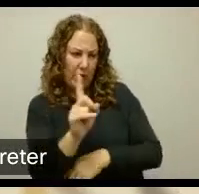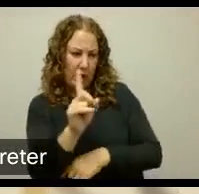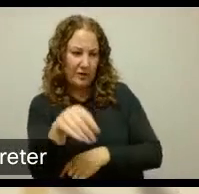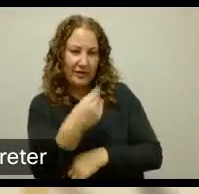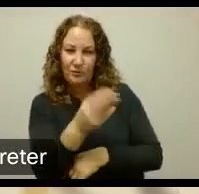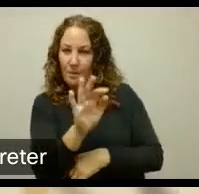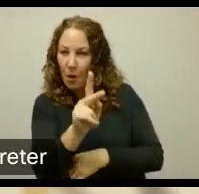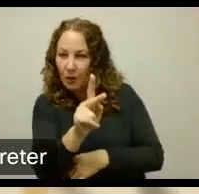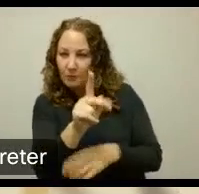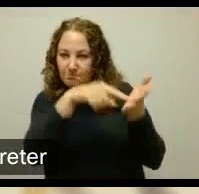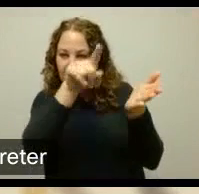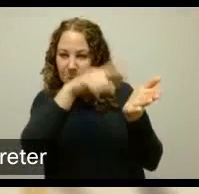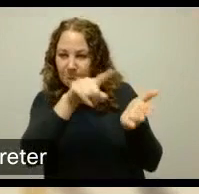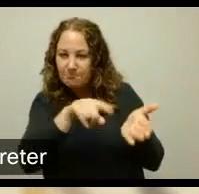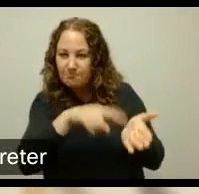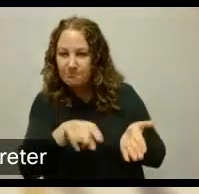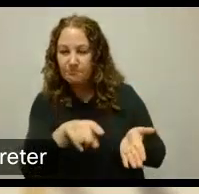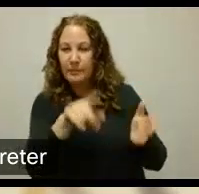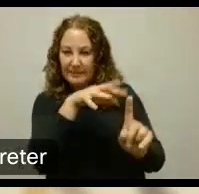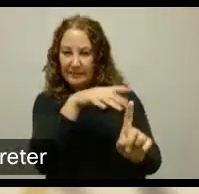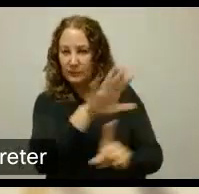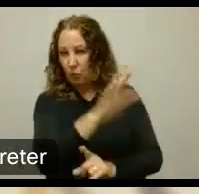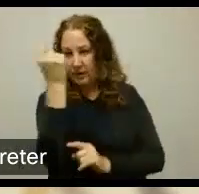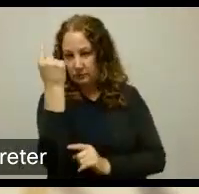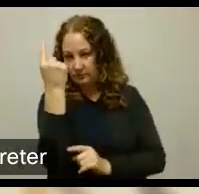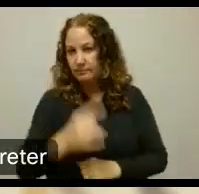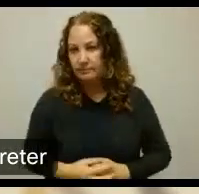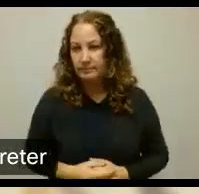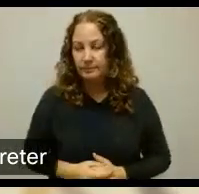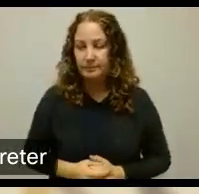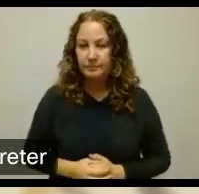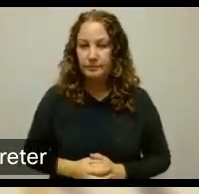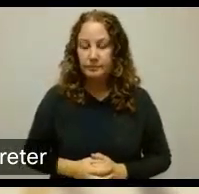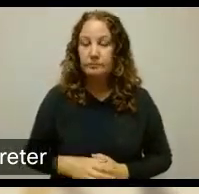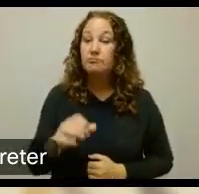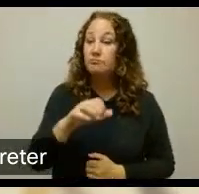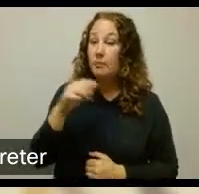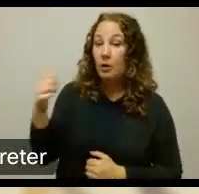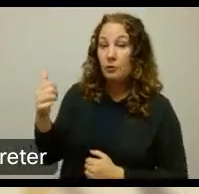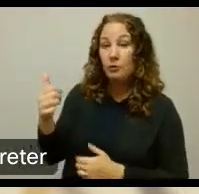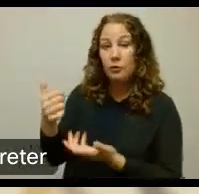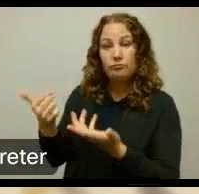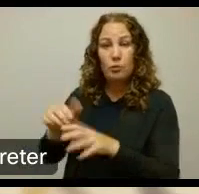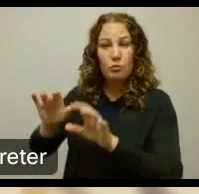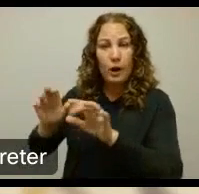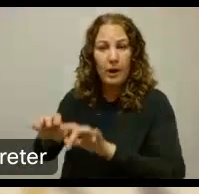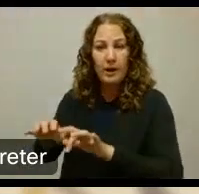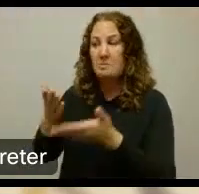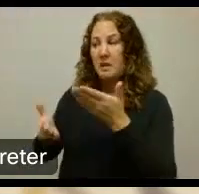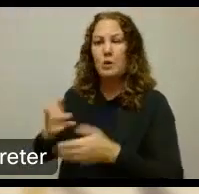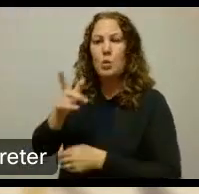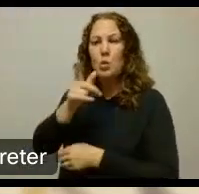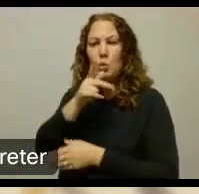that they can assess your understanding well. In other types of writing, you want to think of your audience and